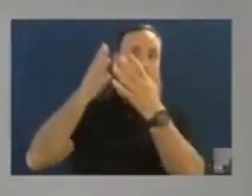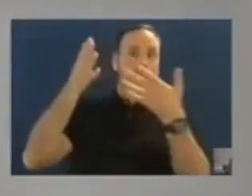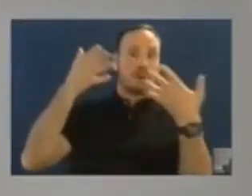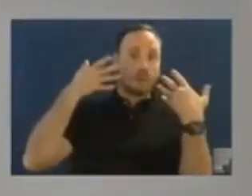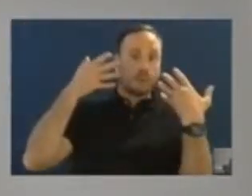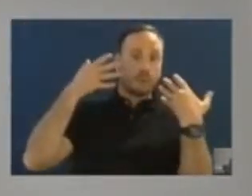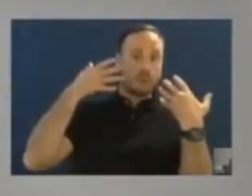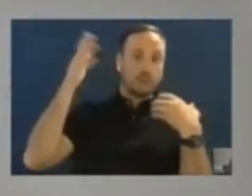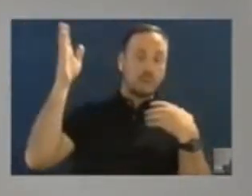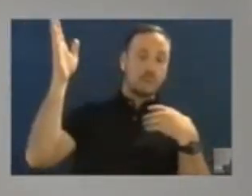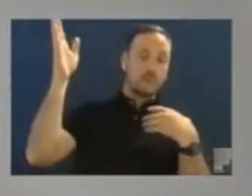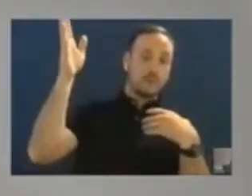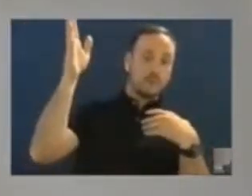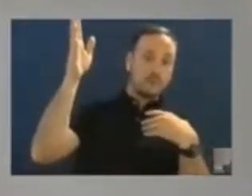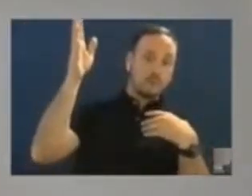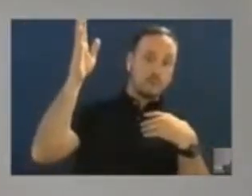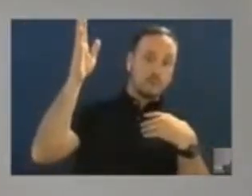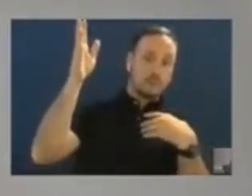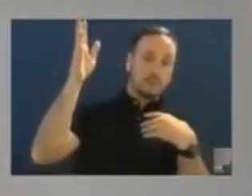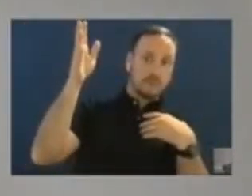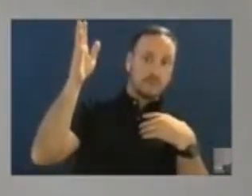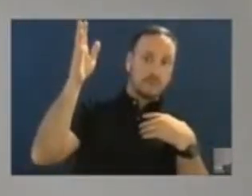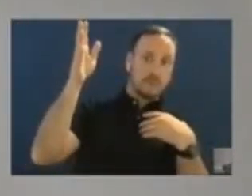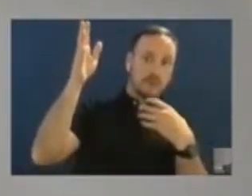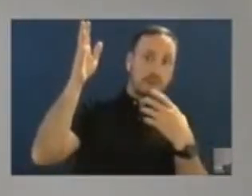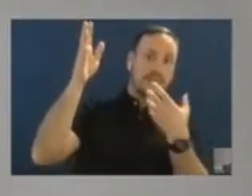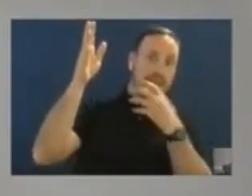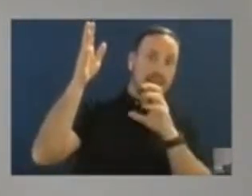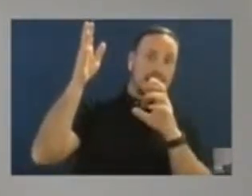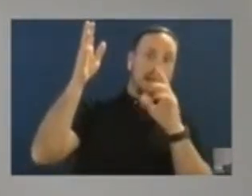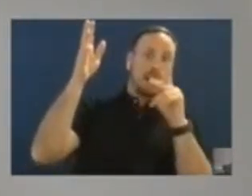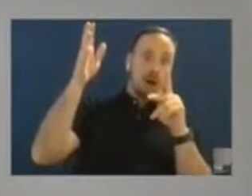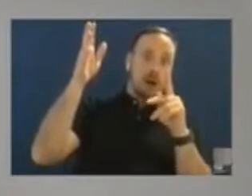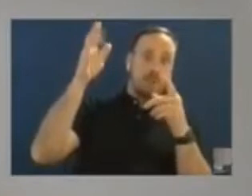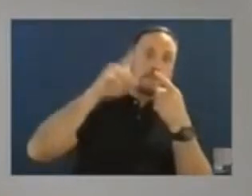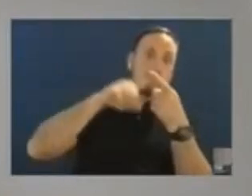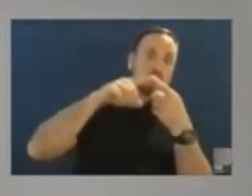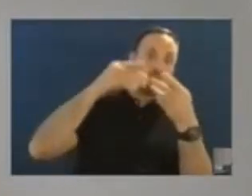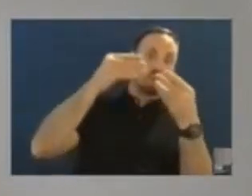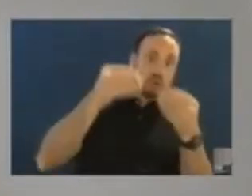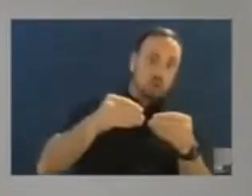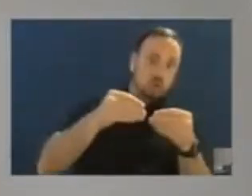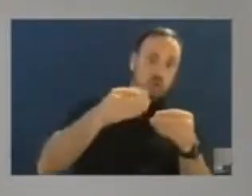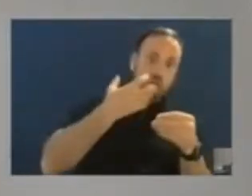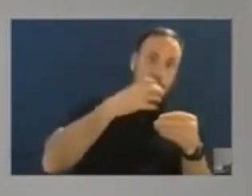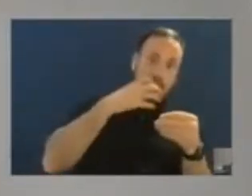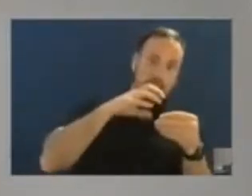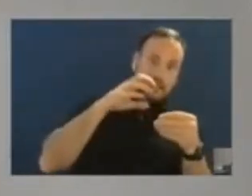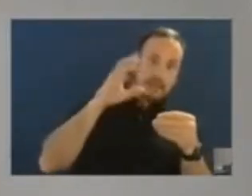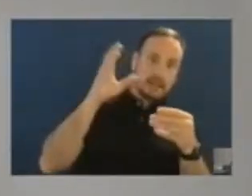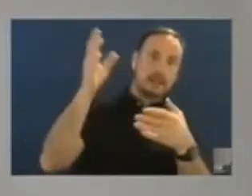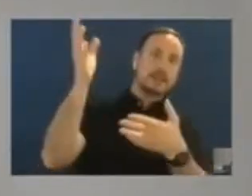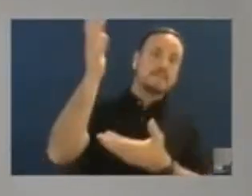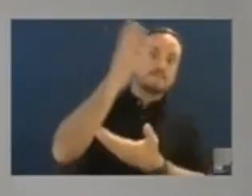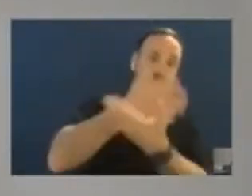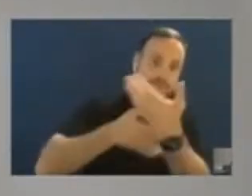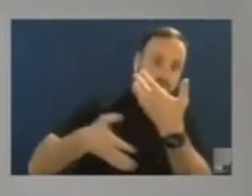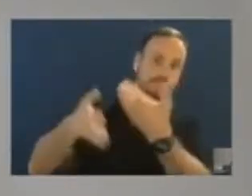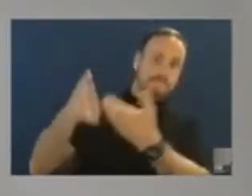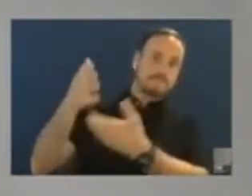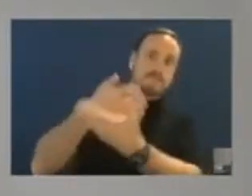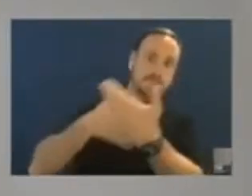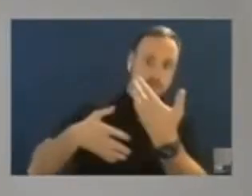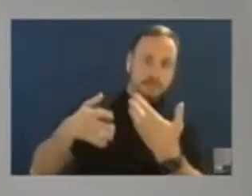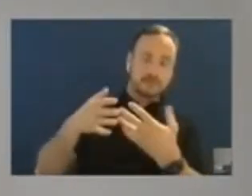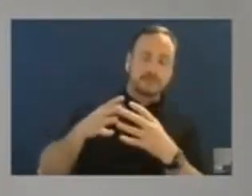you bring it down so you can then heat it up to reduce the humidity in it, and you can introduce that air as a neutral air into the